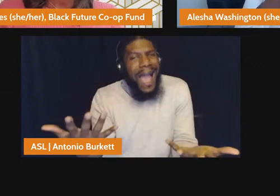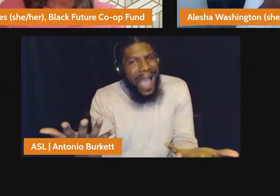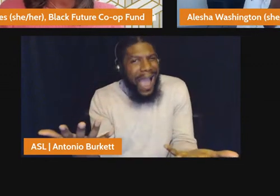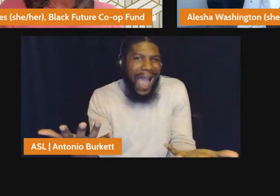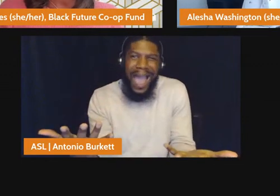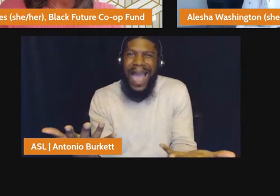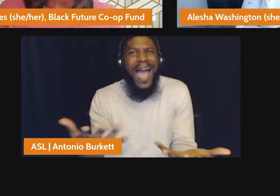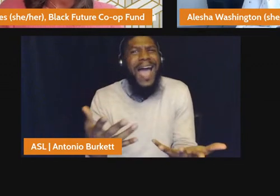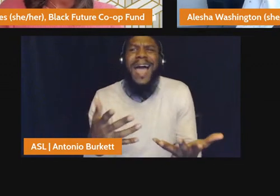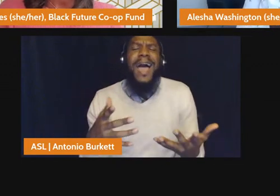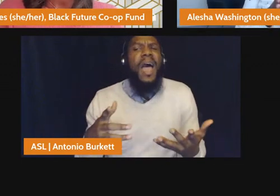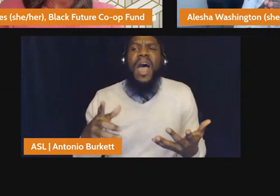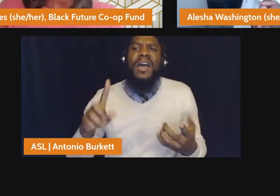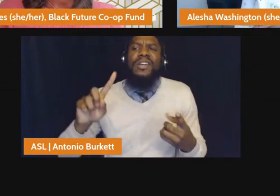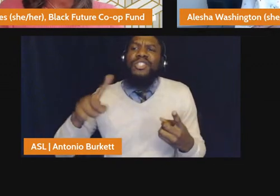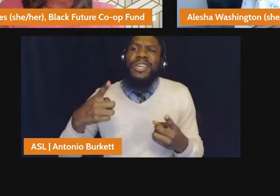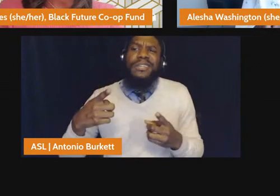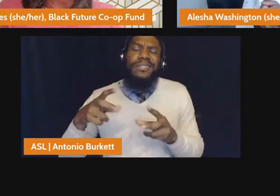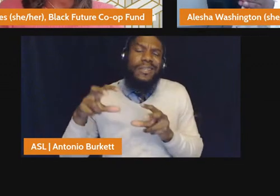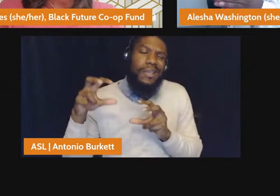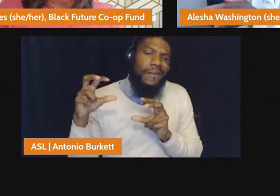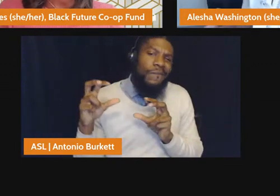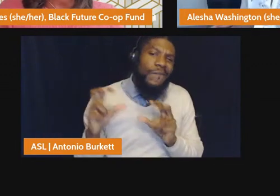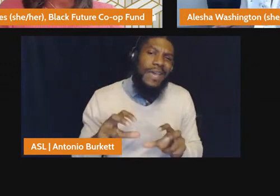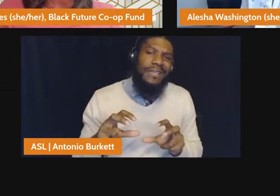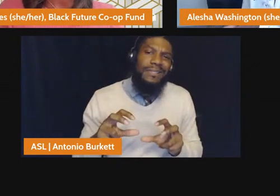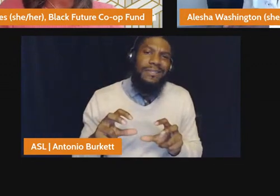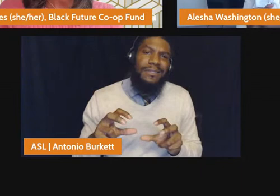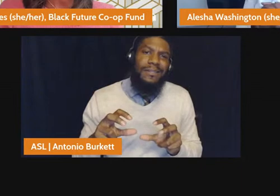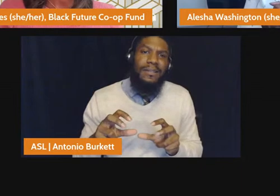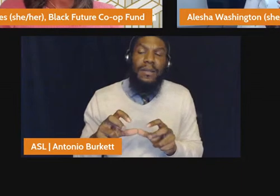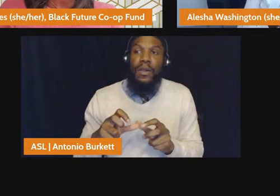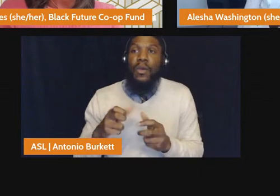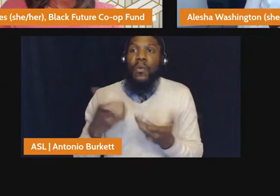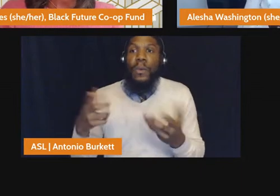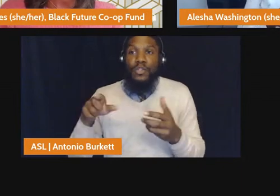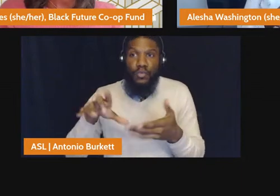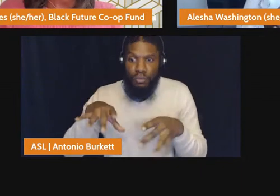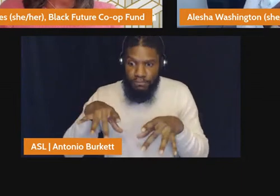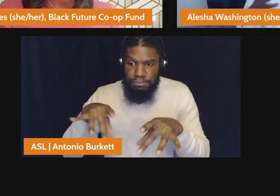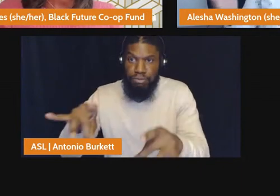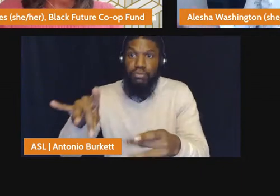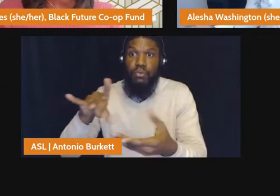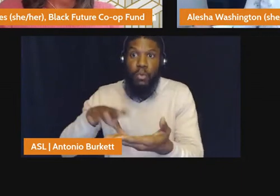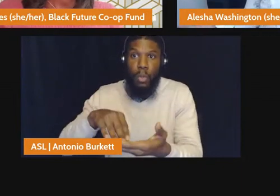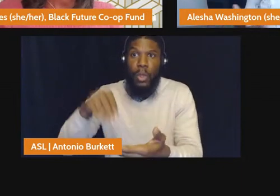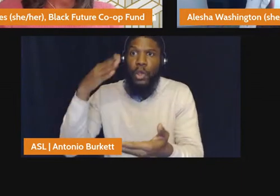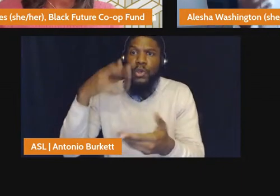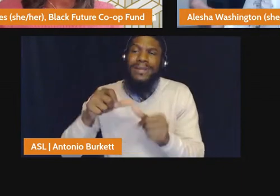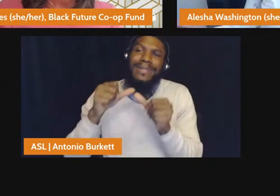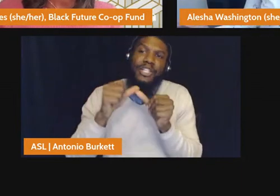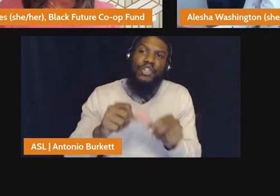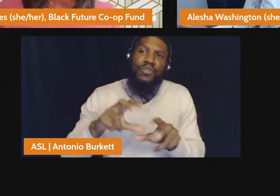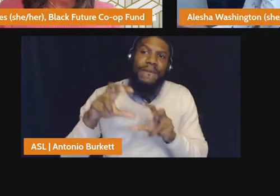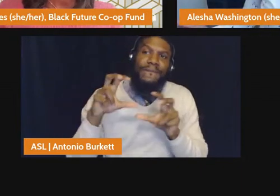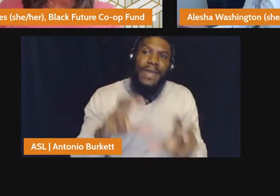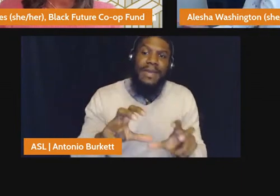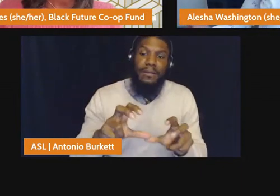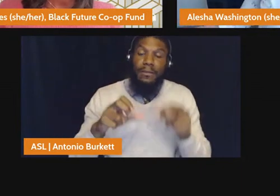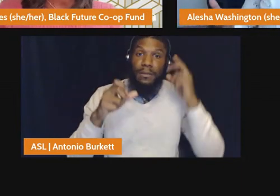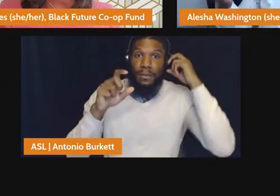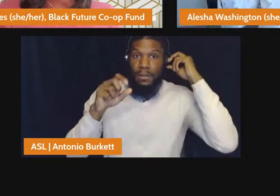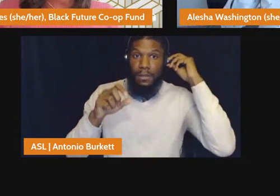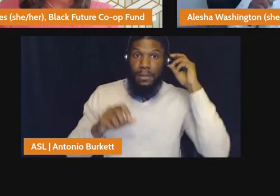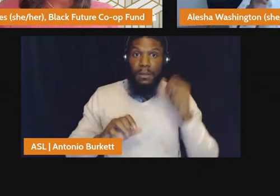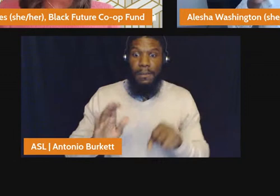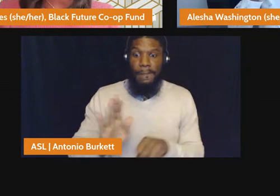the bet, make the investment, see what you learn, keep making the investment. Because when we think about entrepreneurship, that's all about calculated